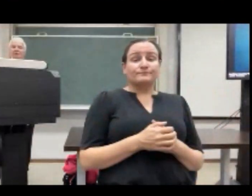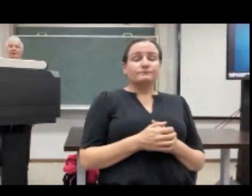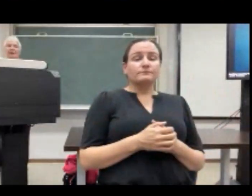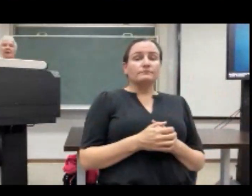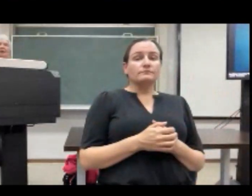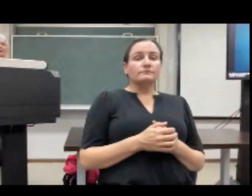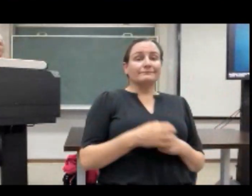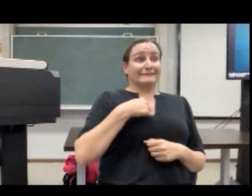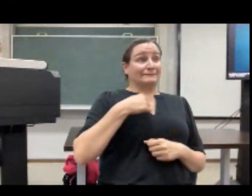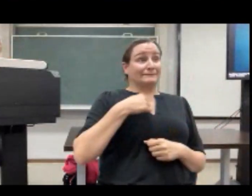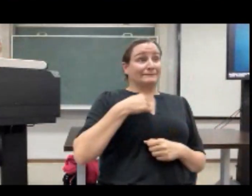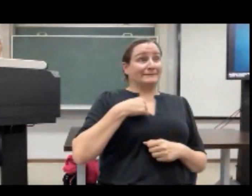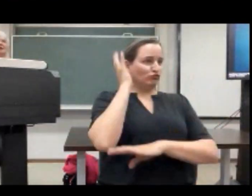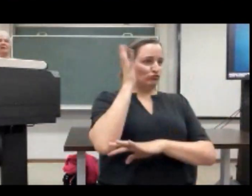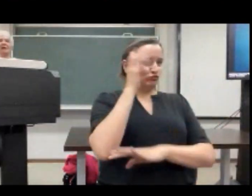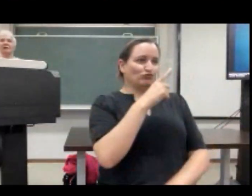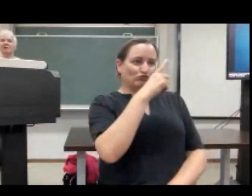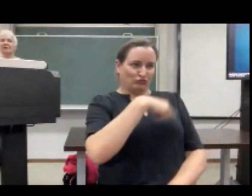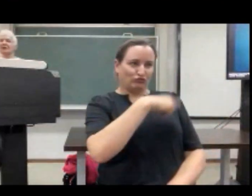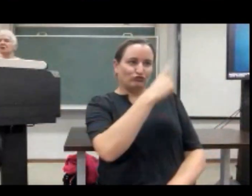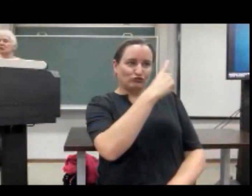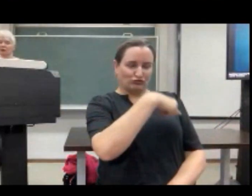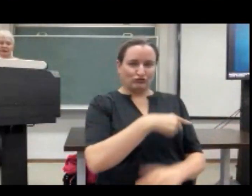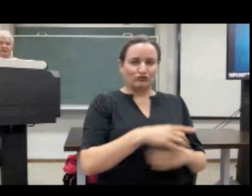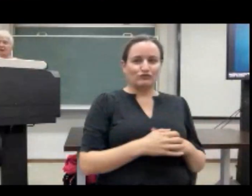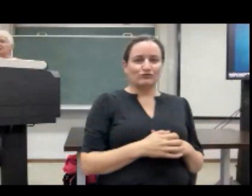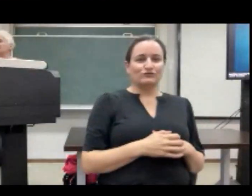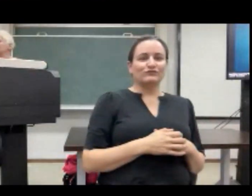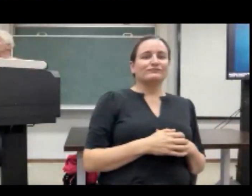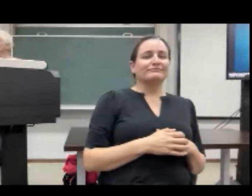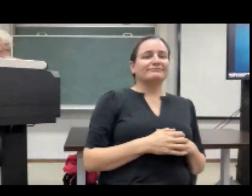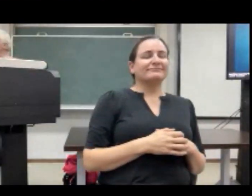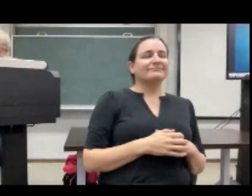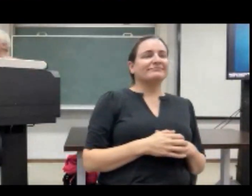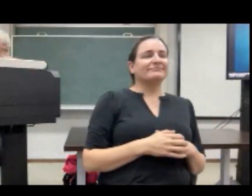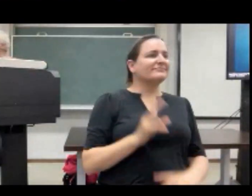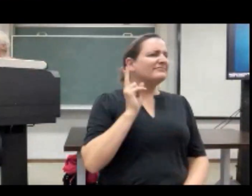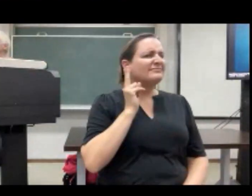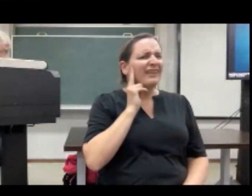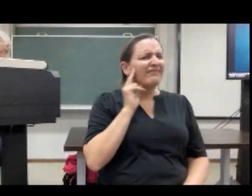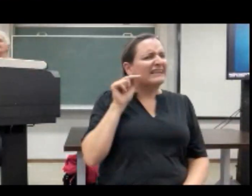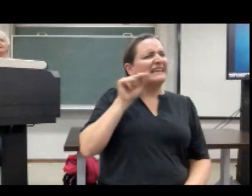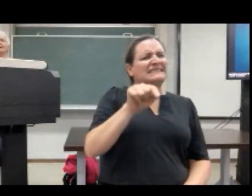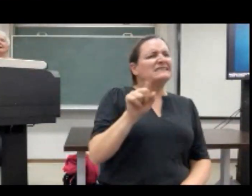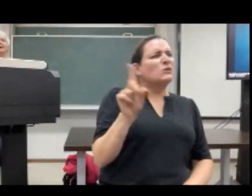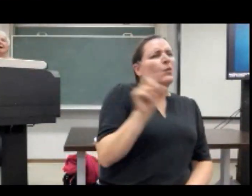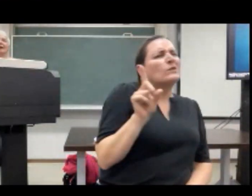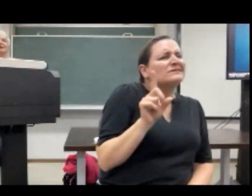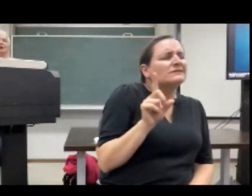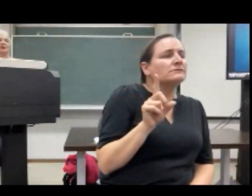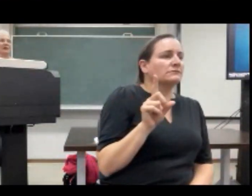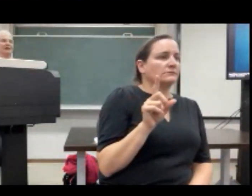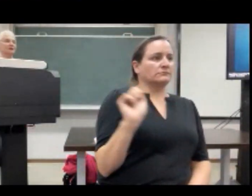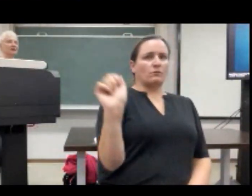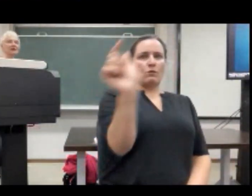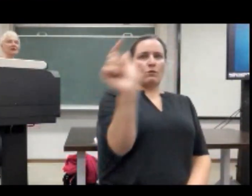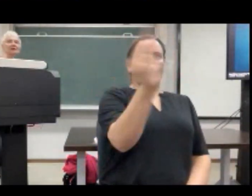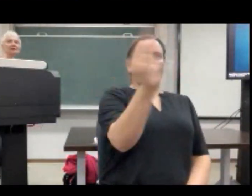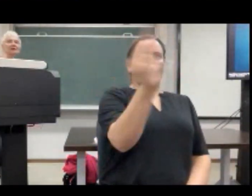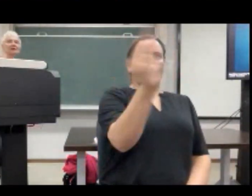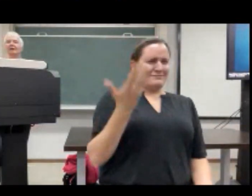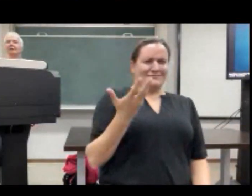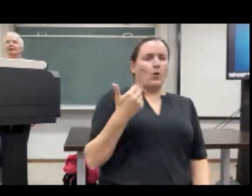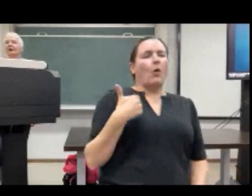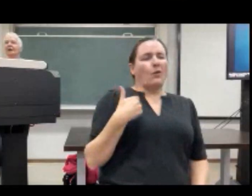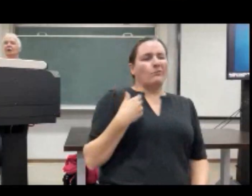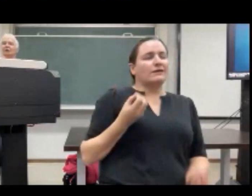Giving you some background information on deafness, because not everyone has had contact with anyone